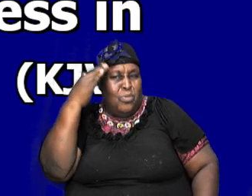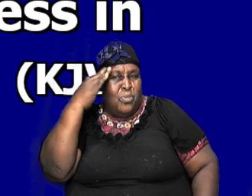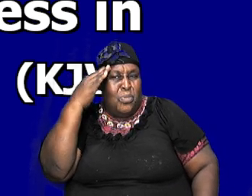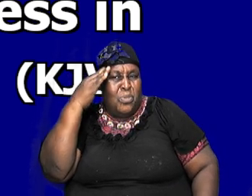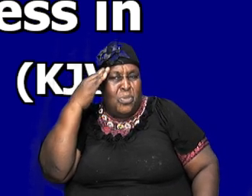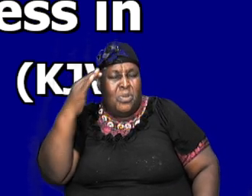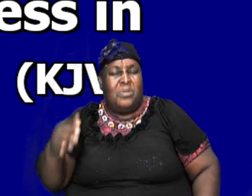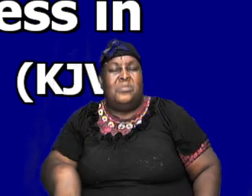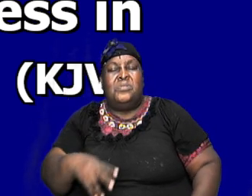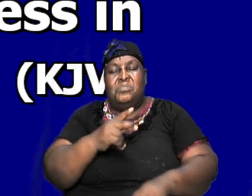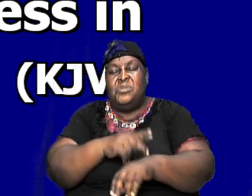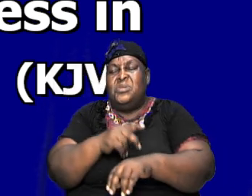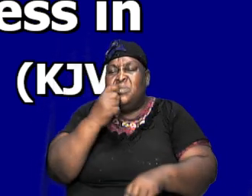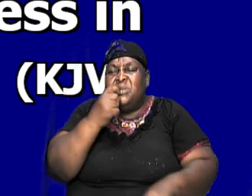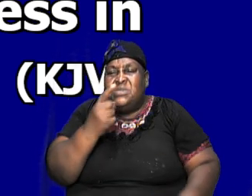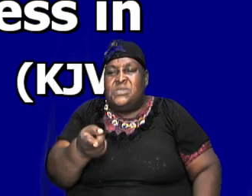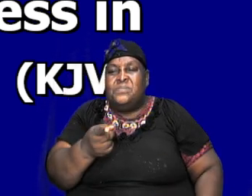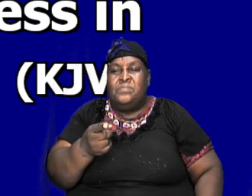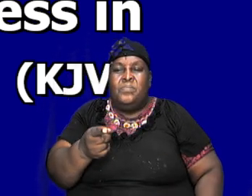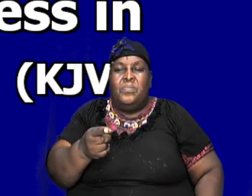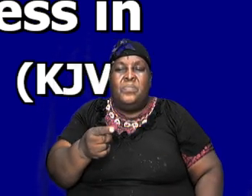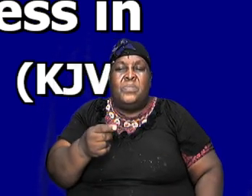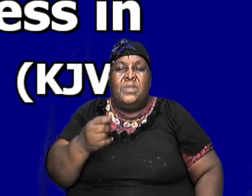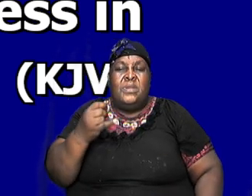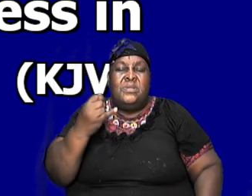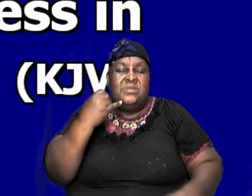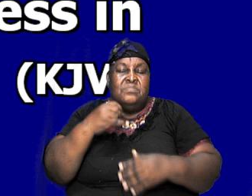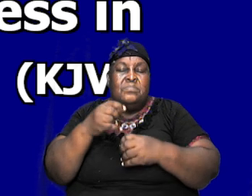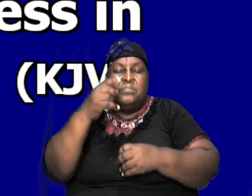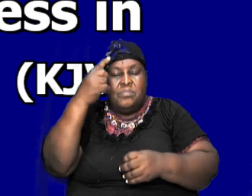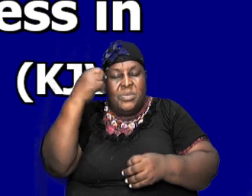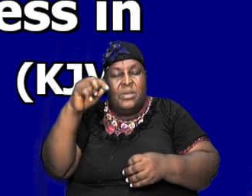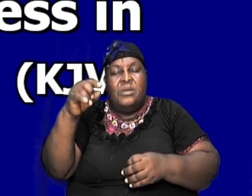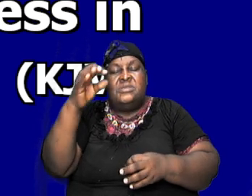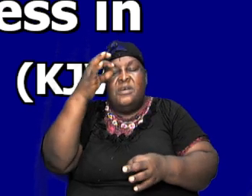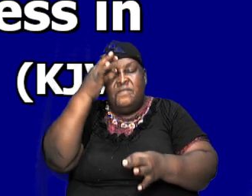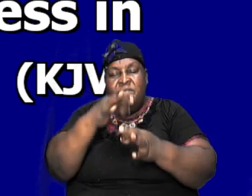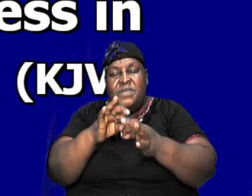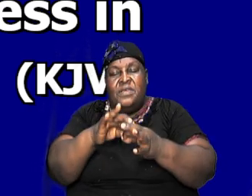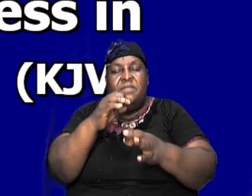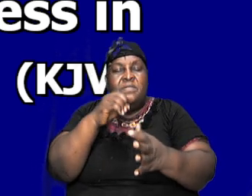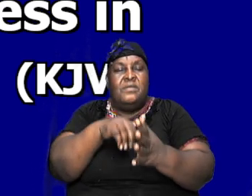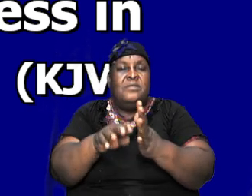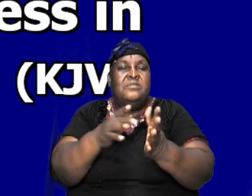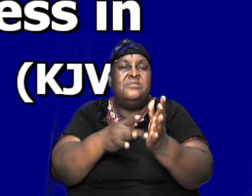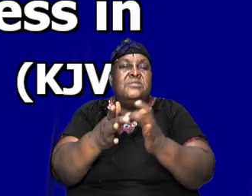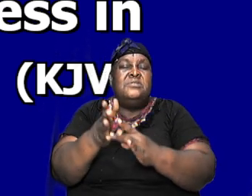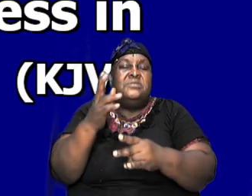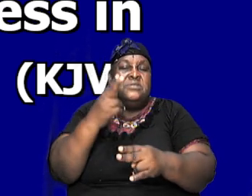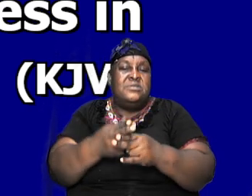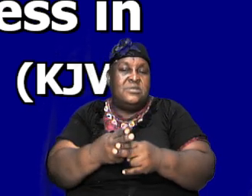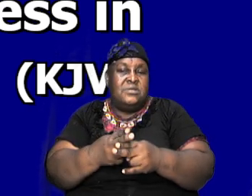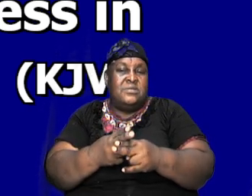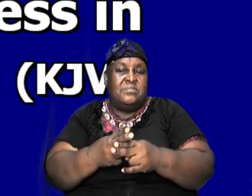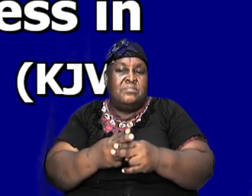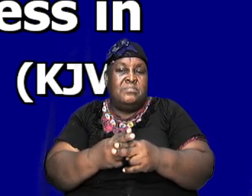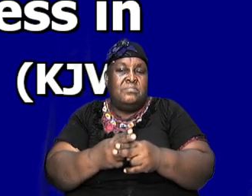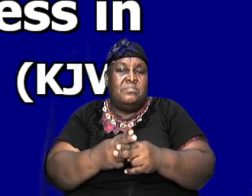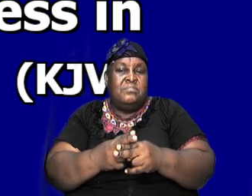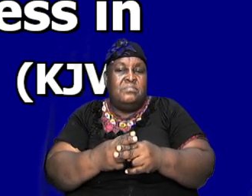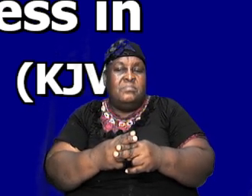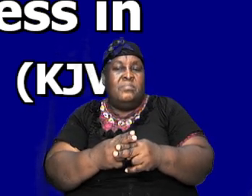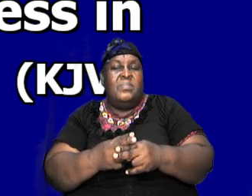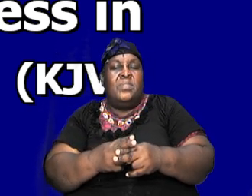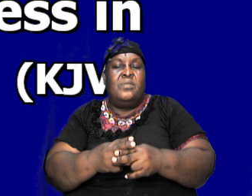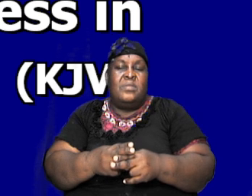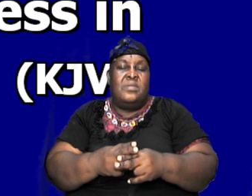So Peter was saying that it's because of faith in Jesus' name. You know, that is